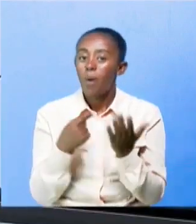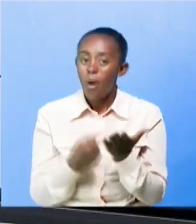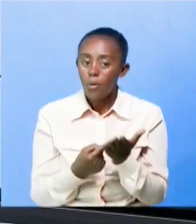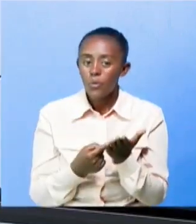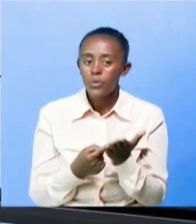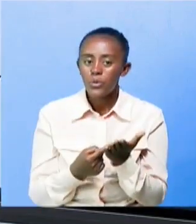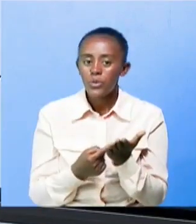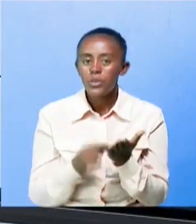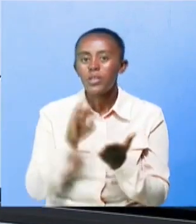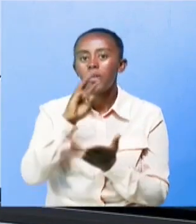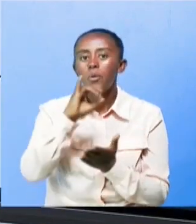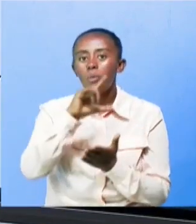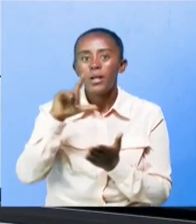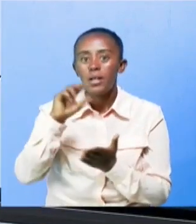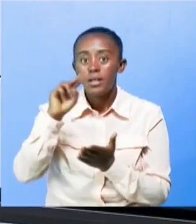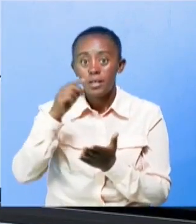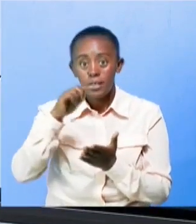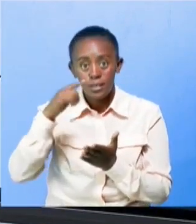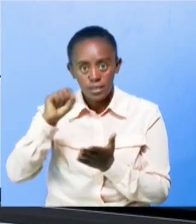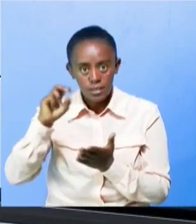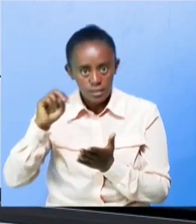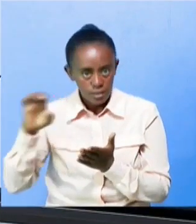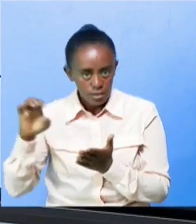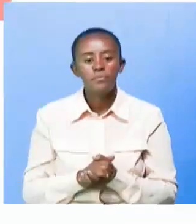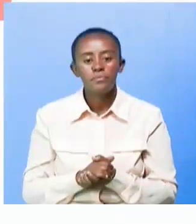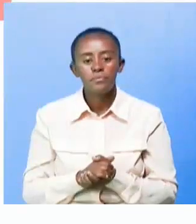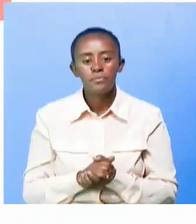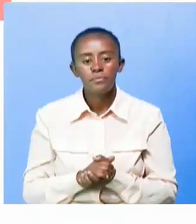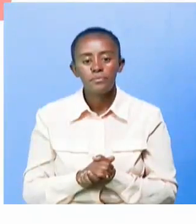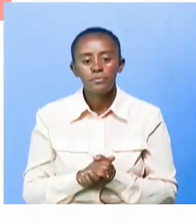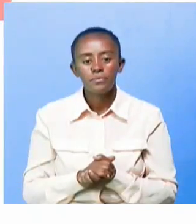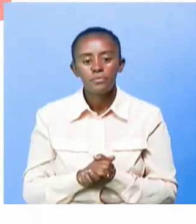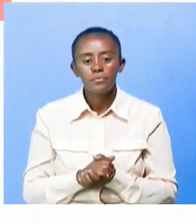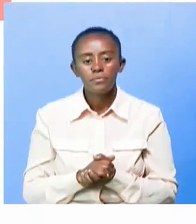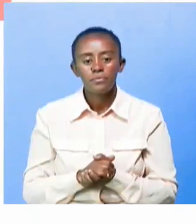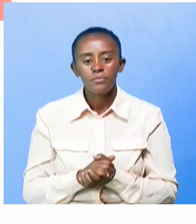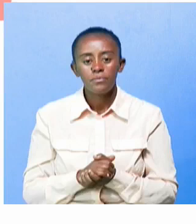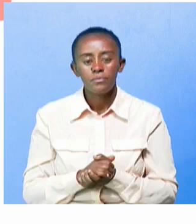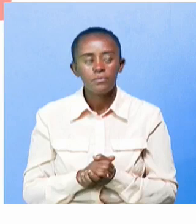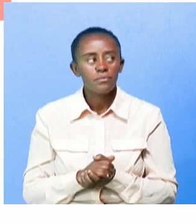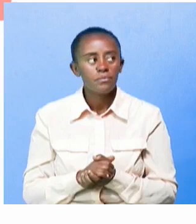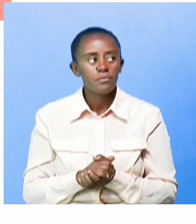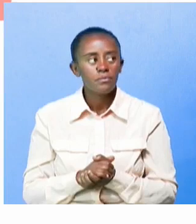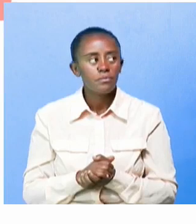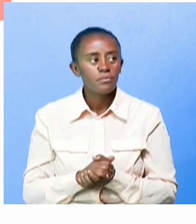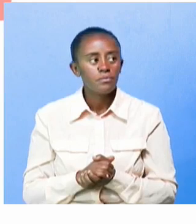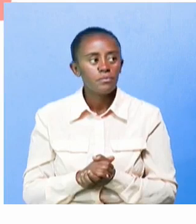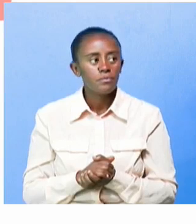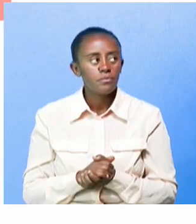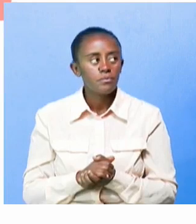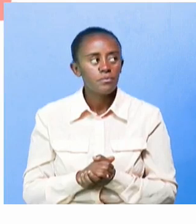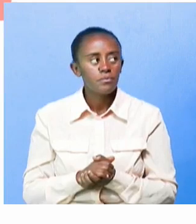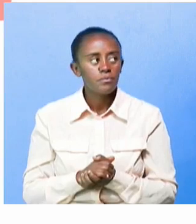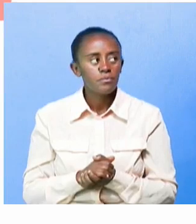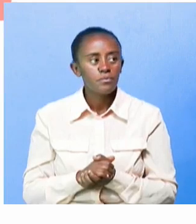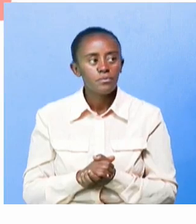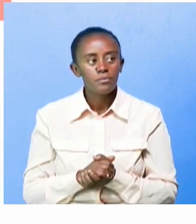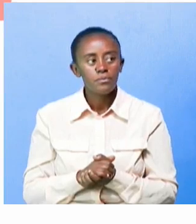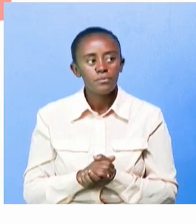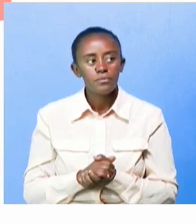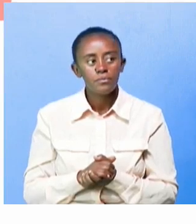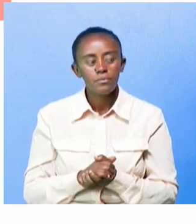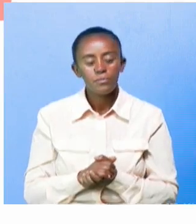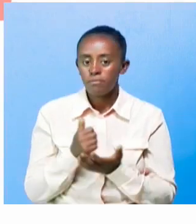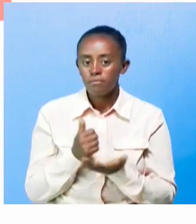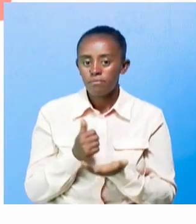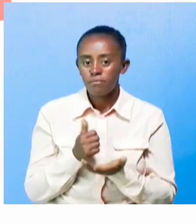about willingness. What about refusal? He will not help me is another